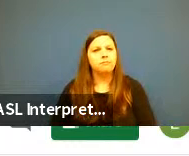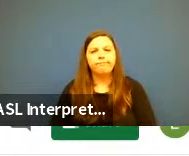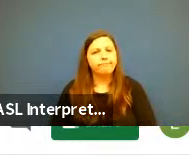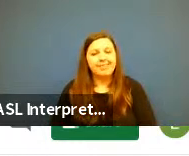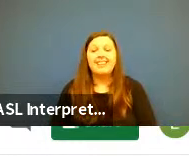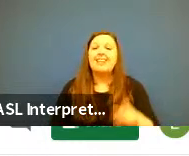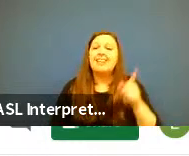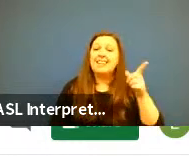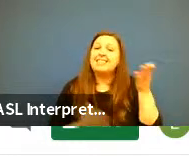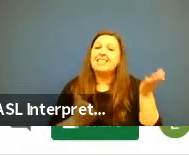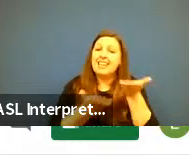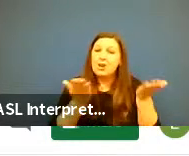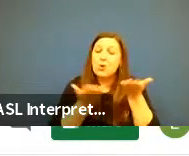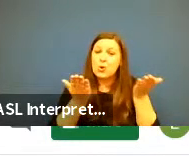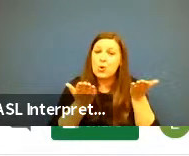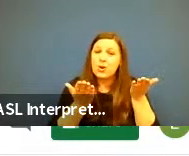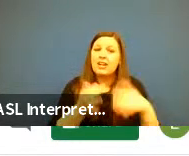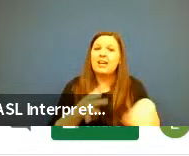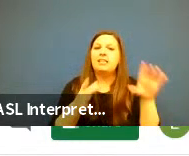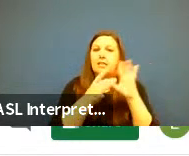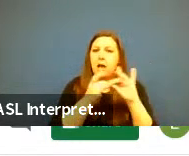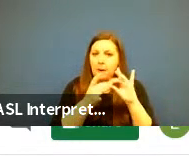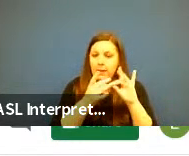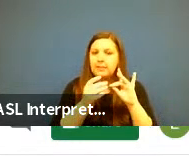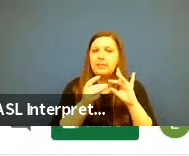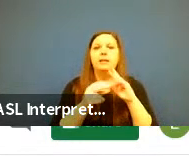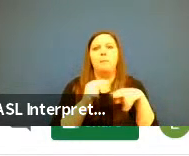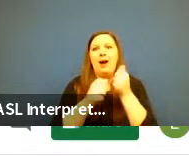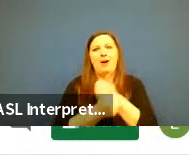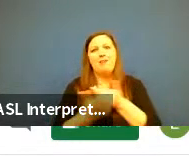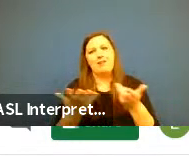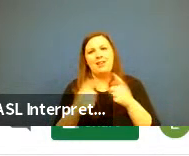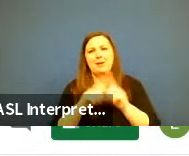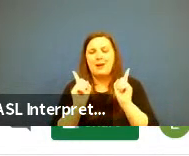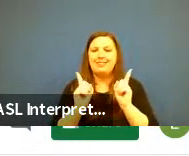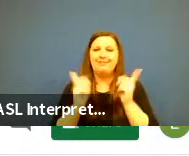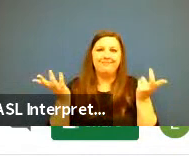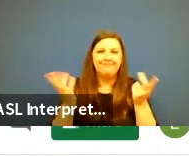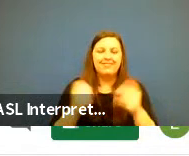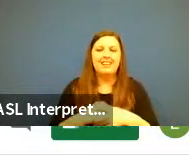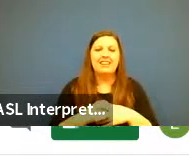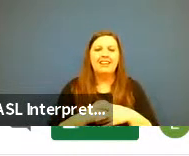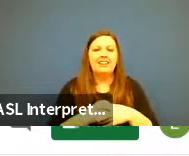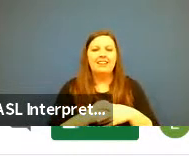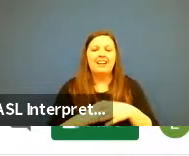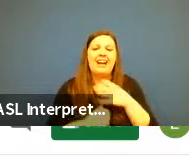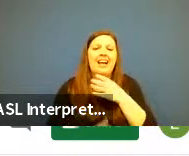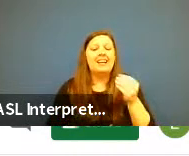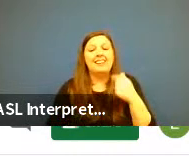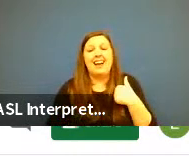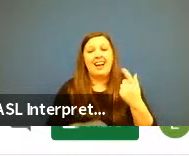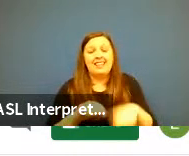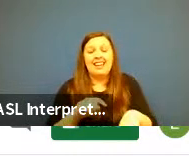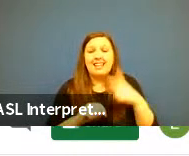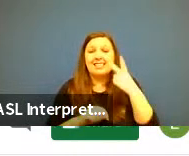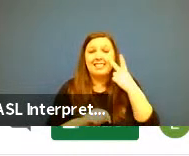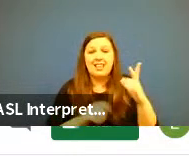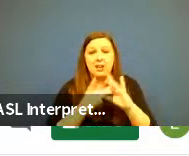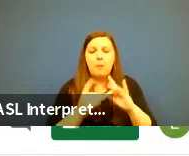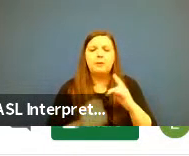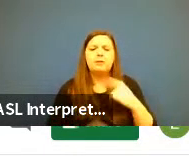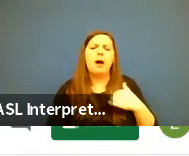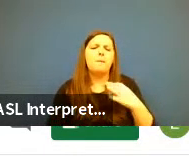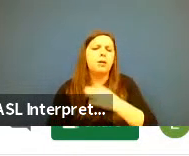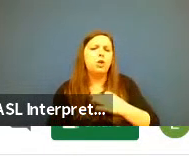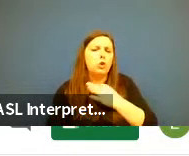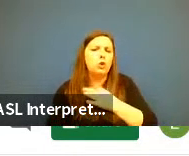He's here because he's commenting about everything we're saying. Okay, and see, I can't see the comments, but I'm curious, like,